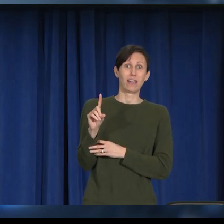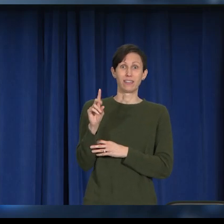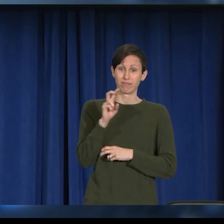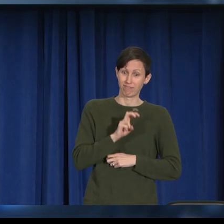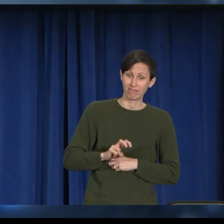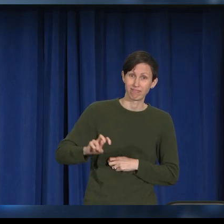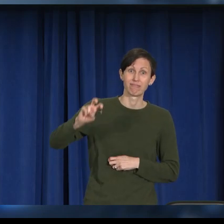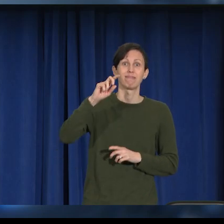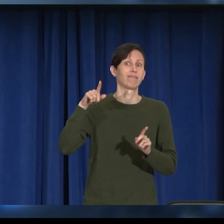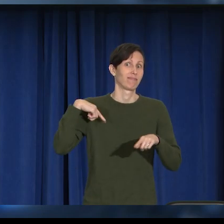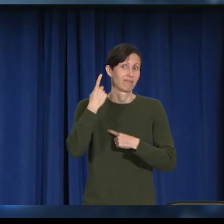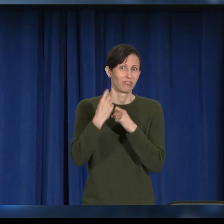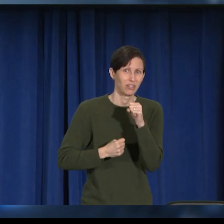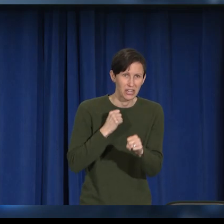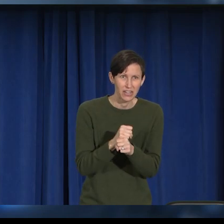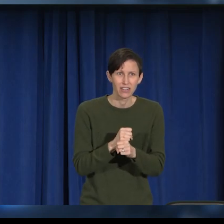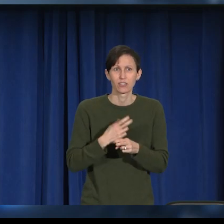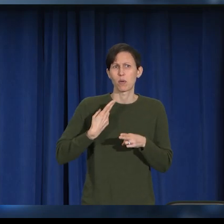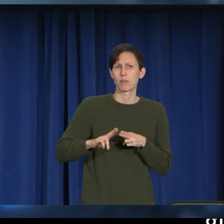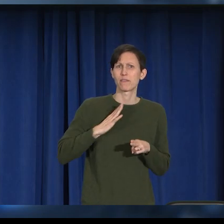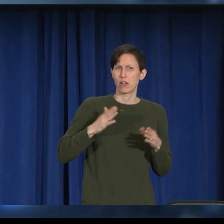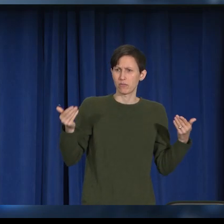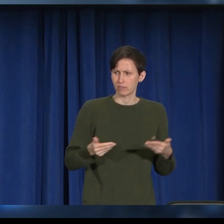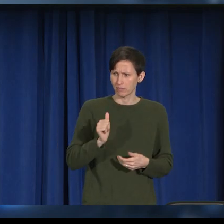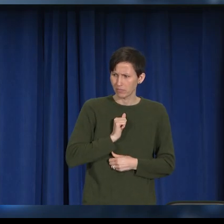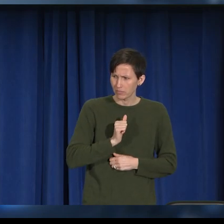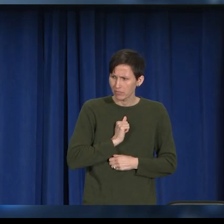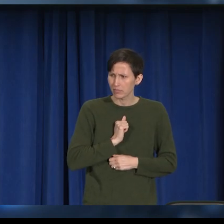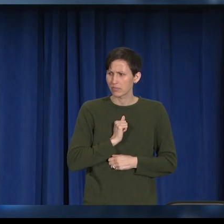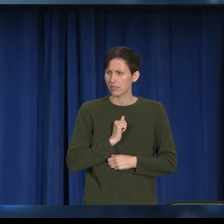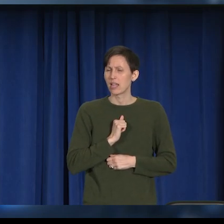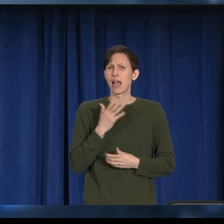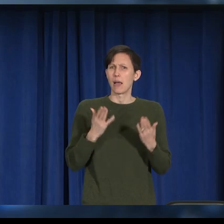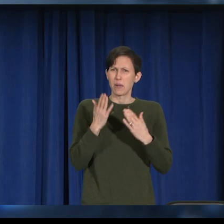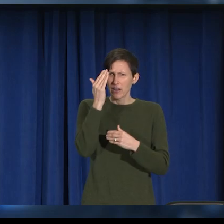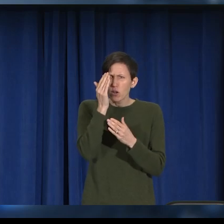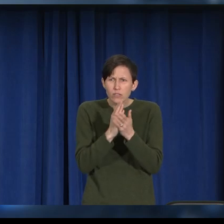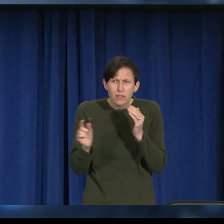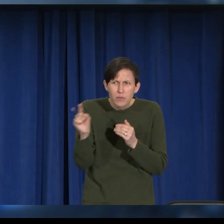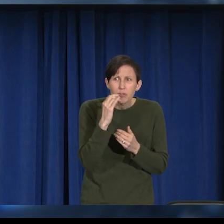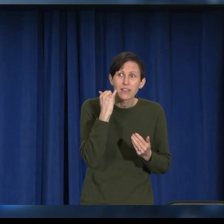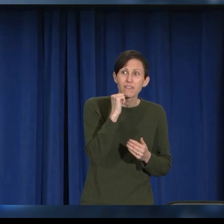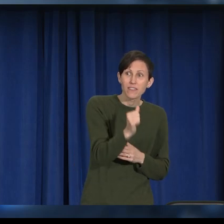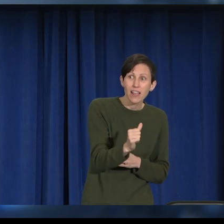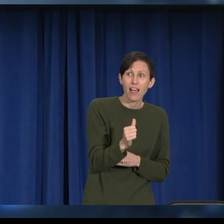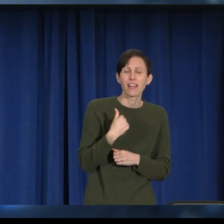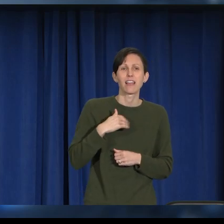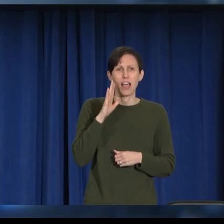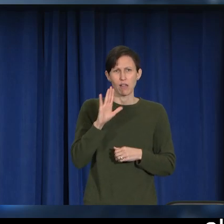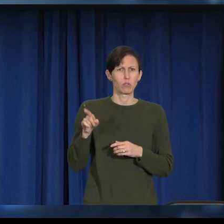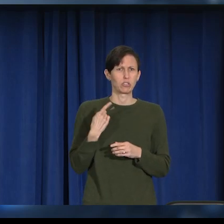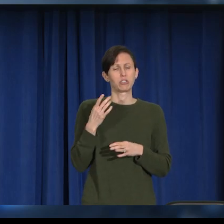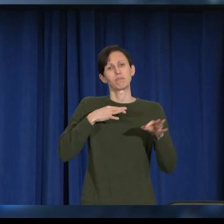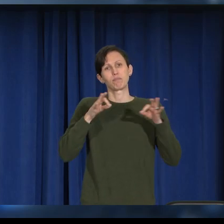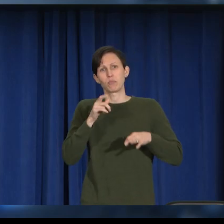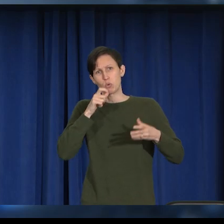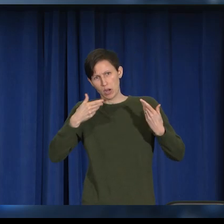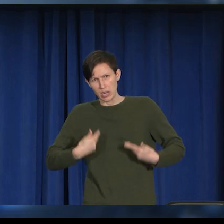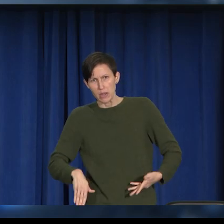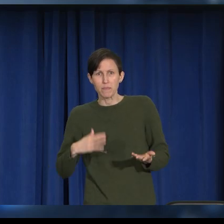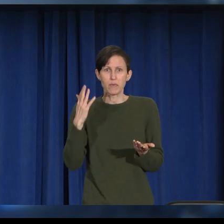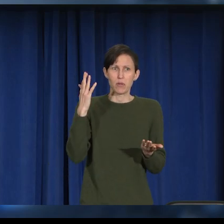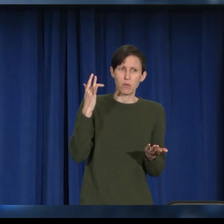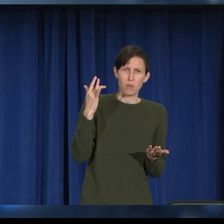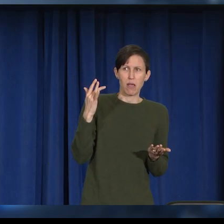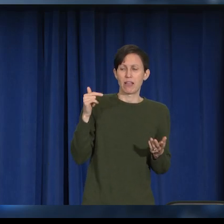his introduction. I'm going to briefly introduce myself. I may know some of you. If not, I'll just touch very briefly on who I am and why